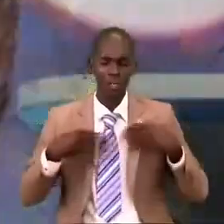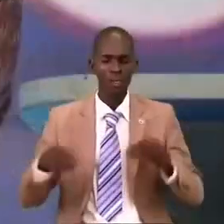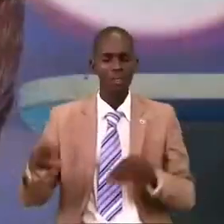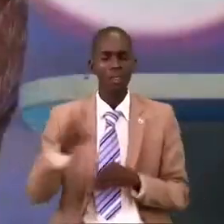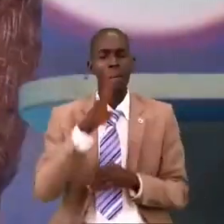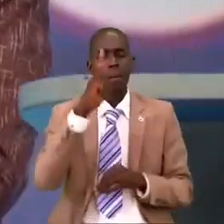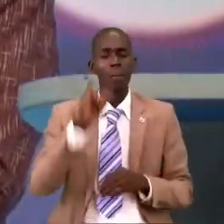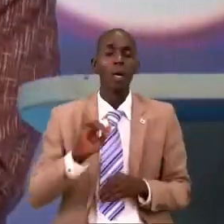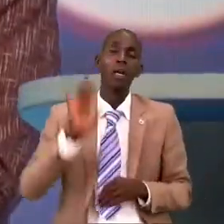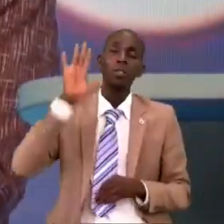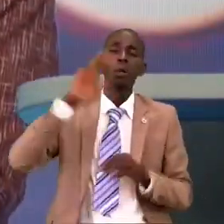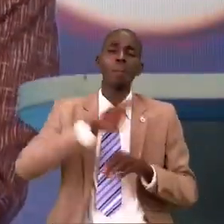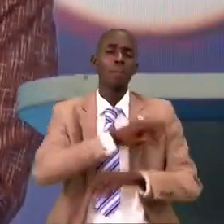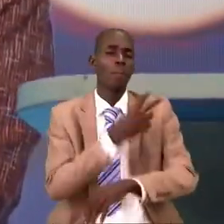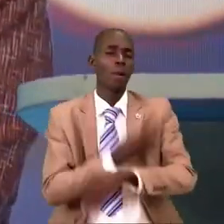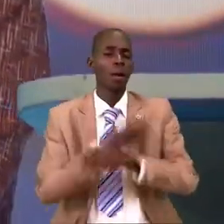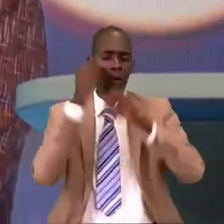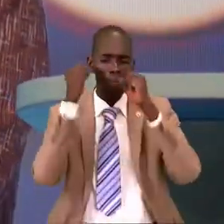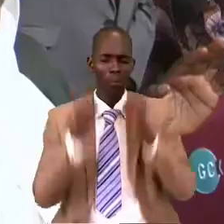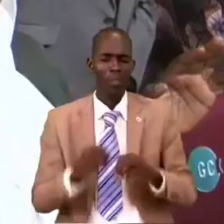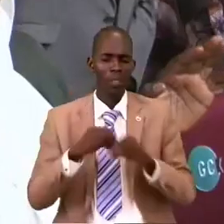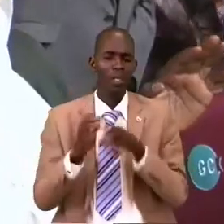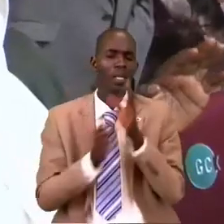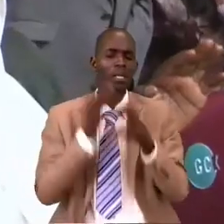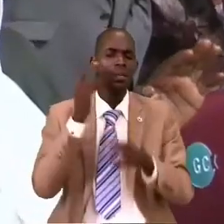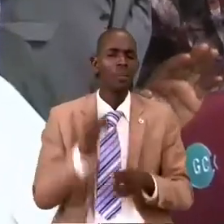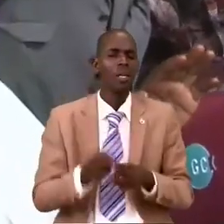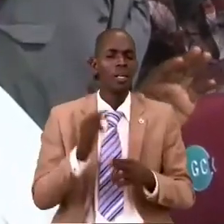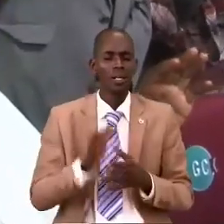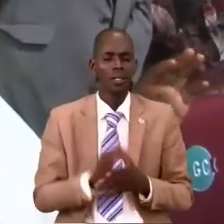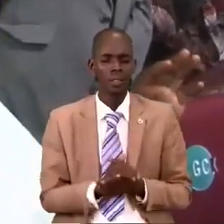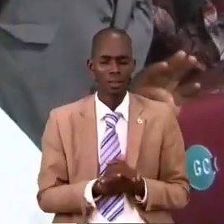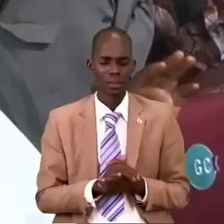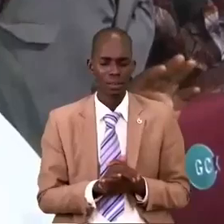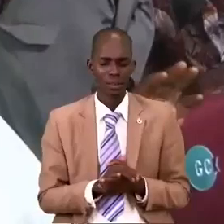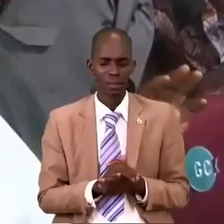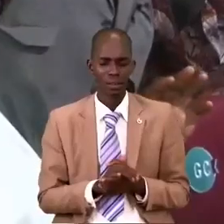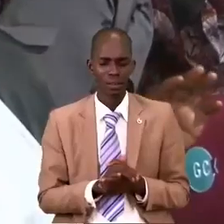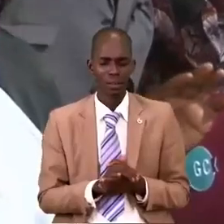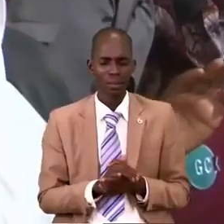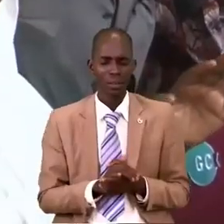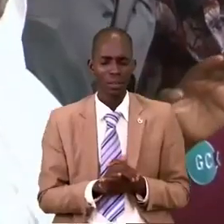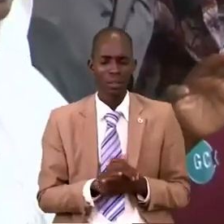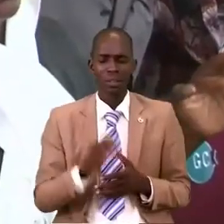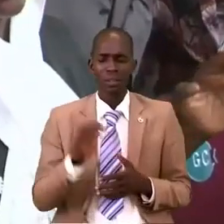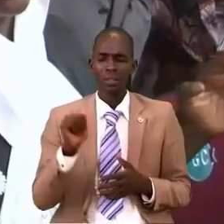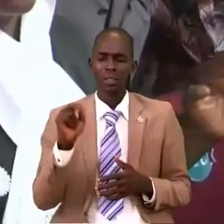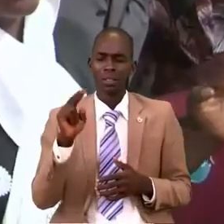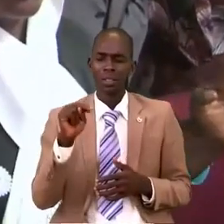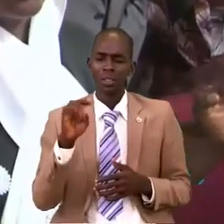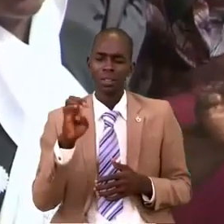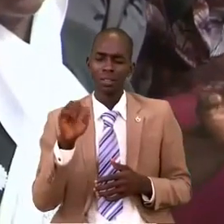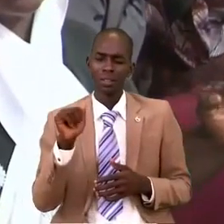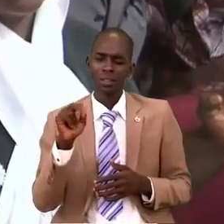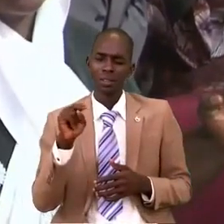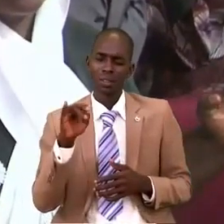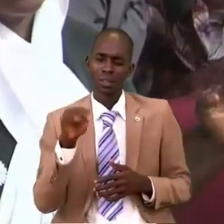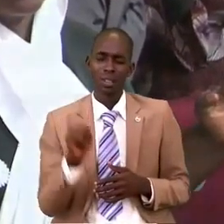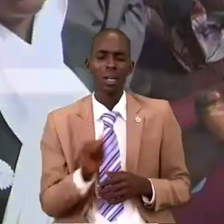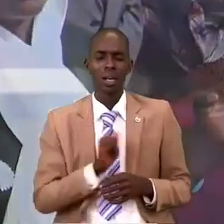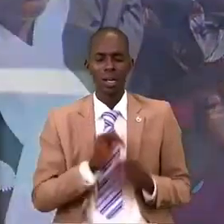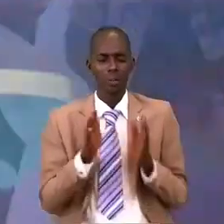I pray, be healed in Jesus' name. Prostate cancer, you are